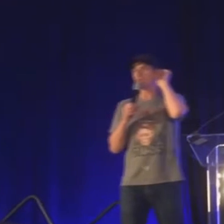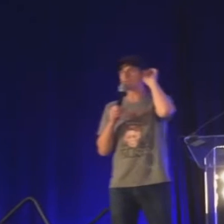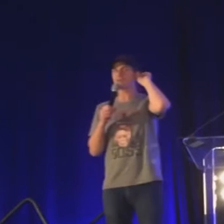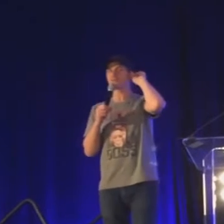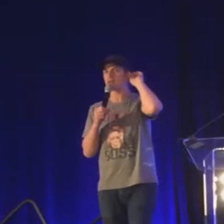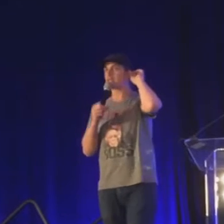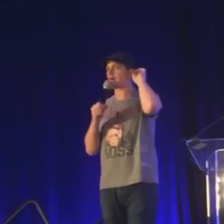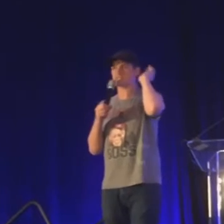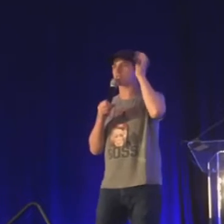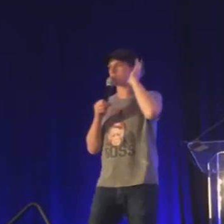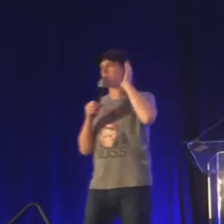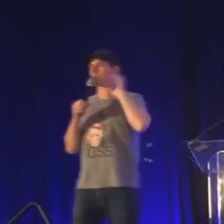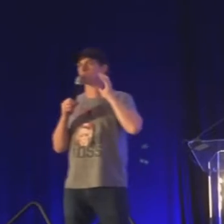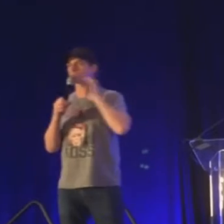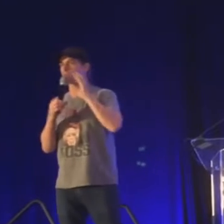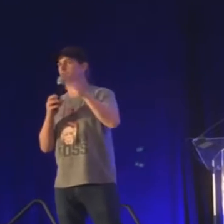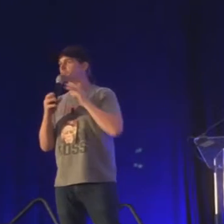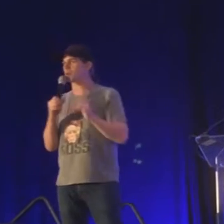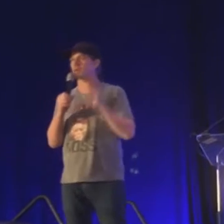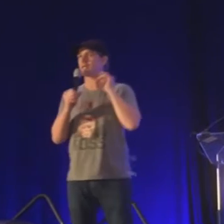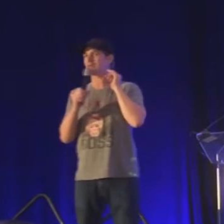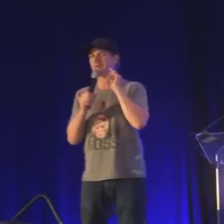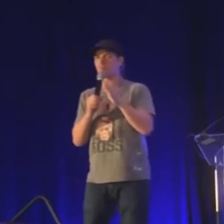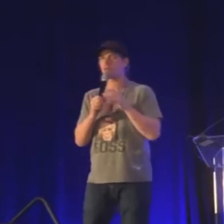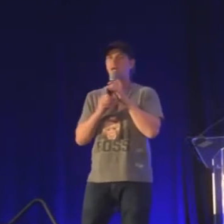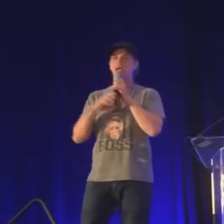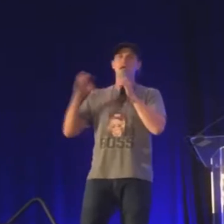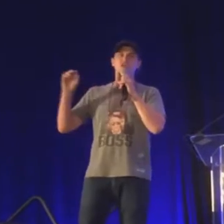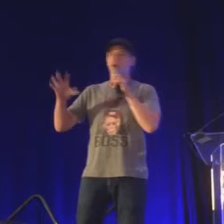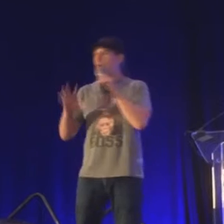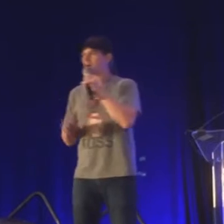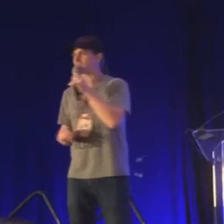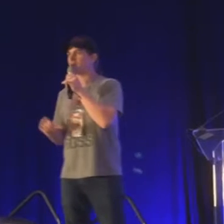really, really funny, nice, but he was super smart. And him and Kevin